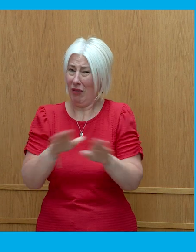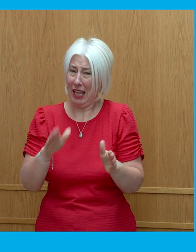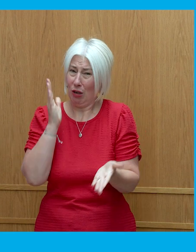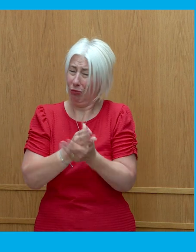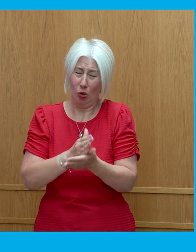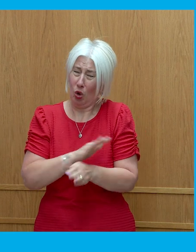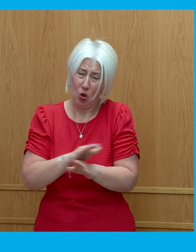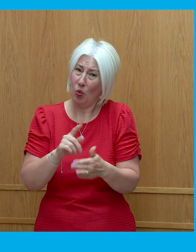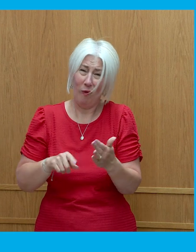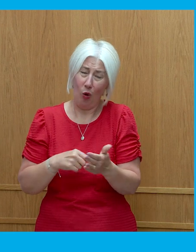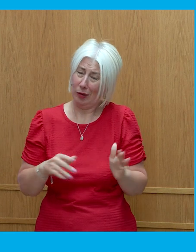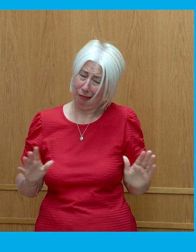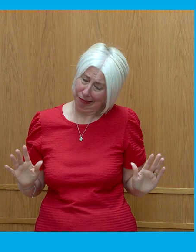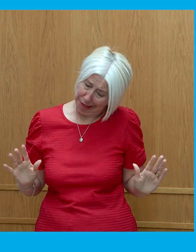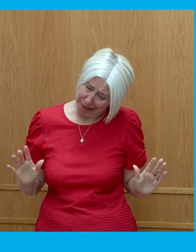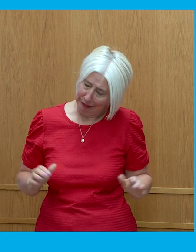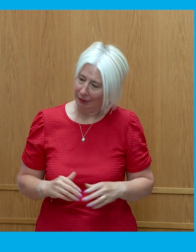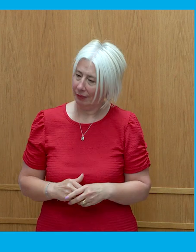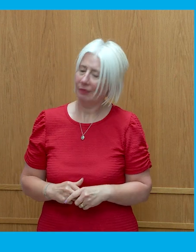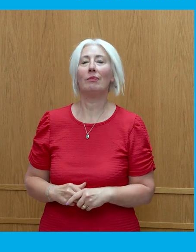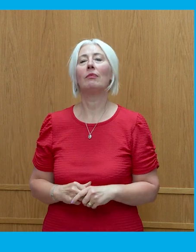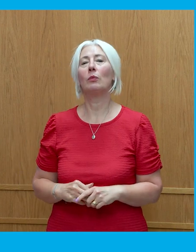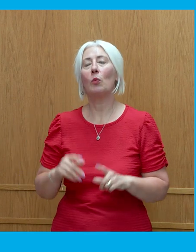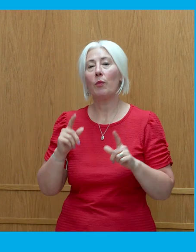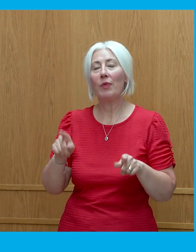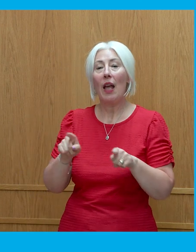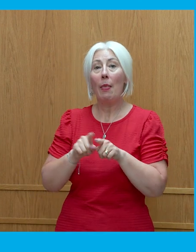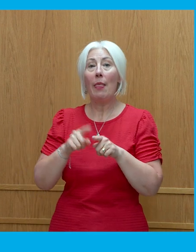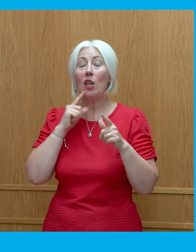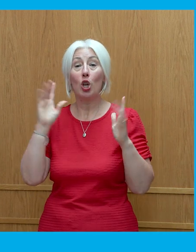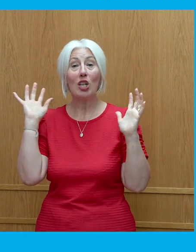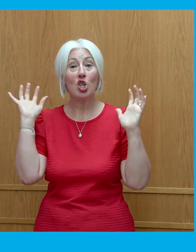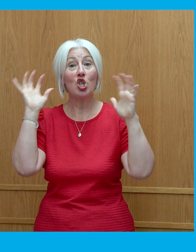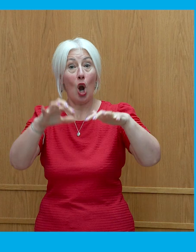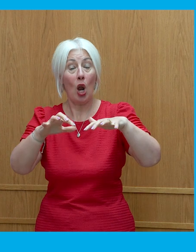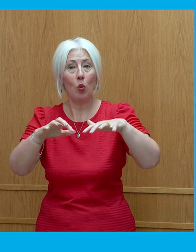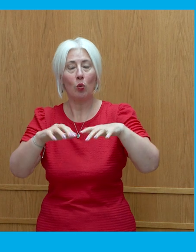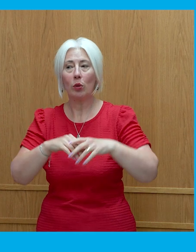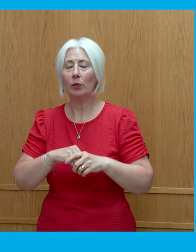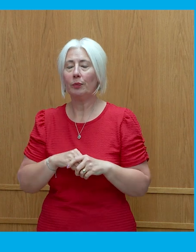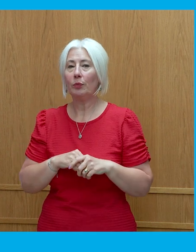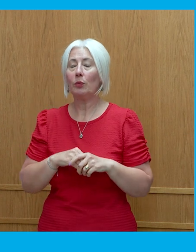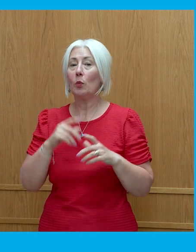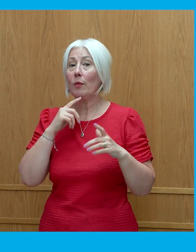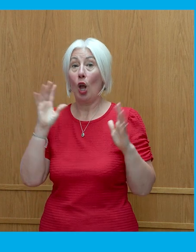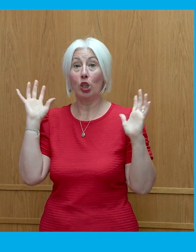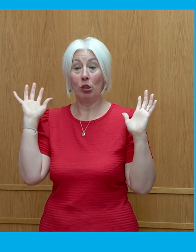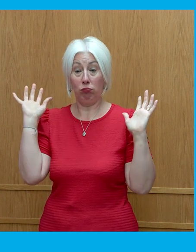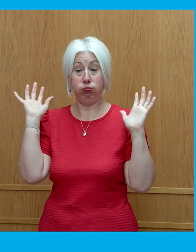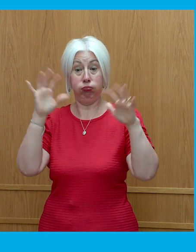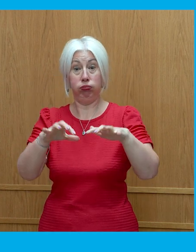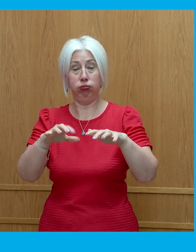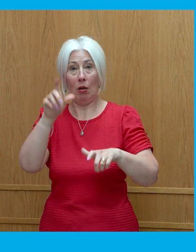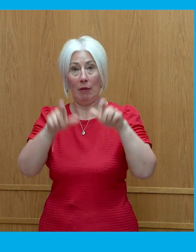I think, let's see, and then there's the turnout question. But it's connected to youth. That's the. So yeah. I think there's a turnout question.